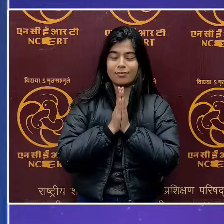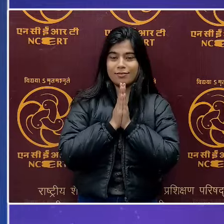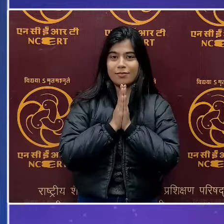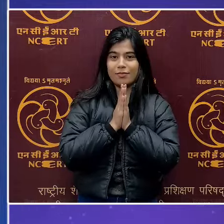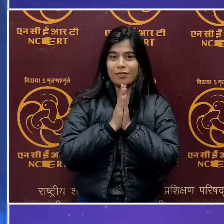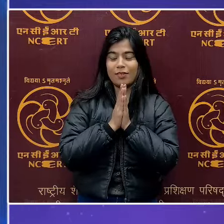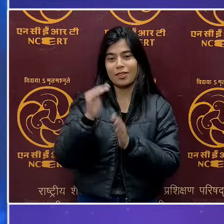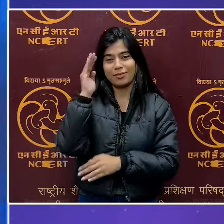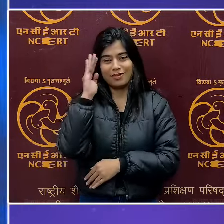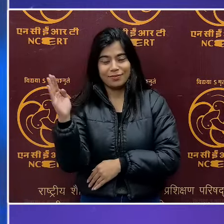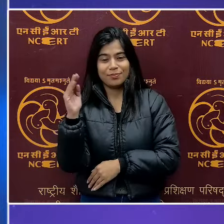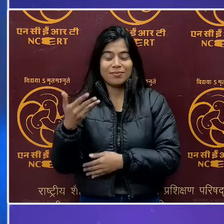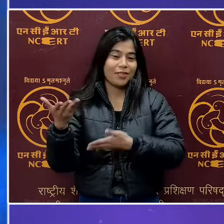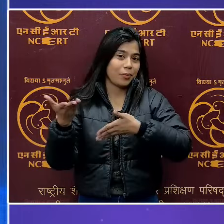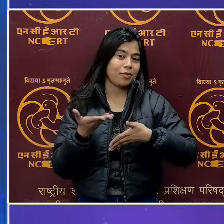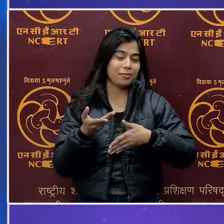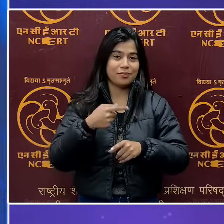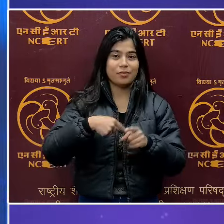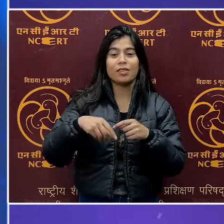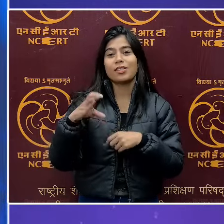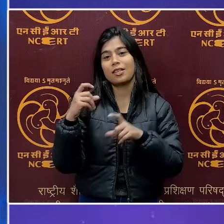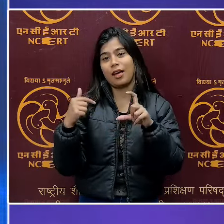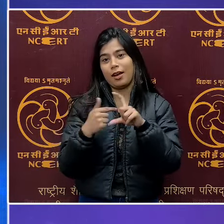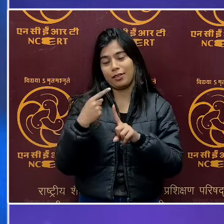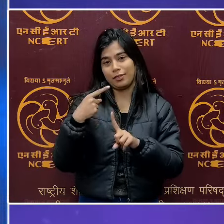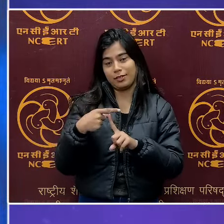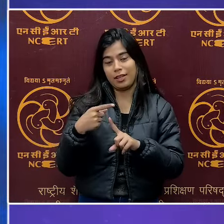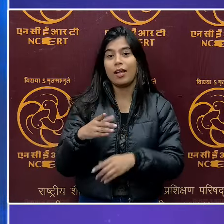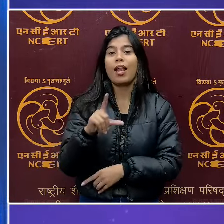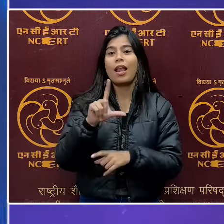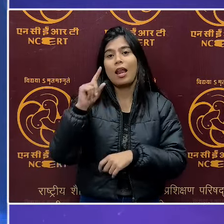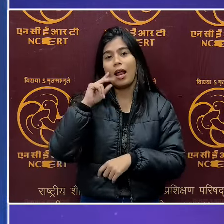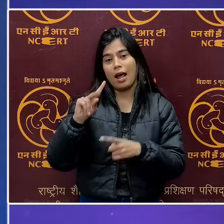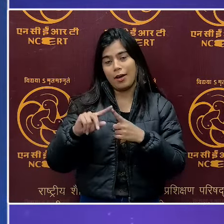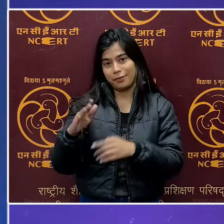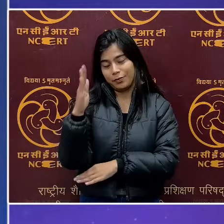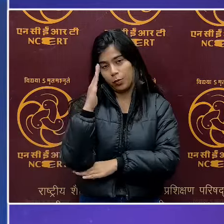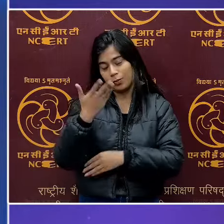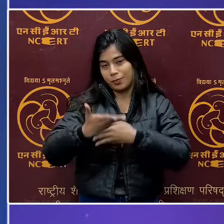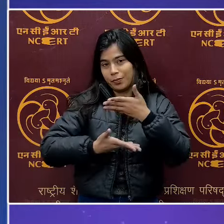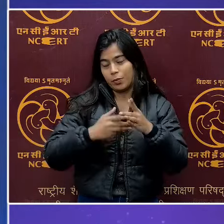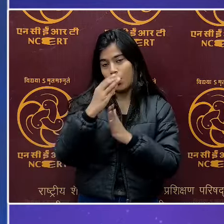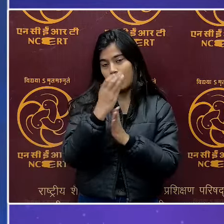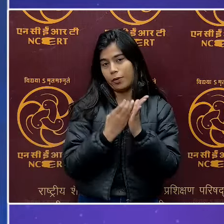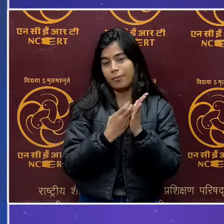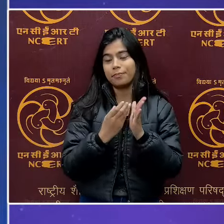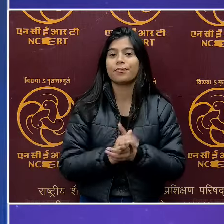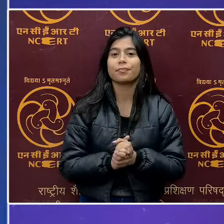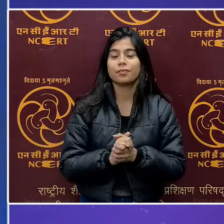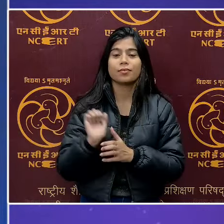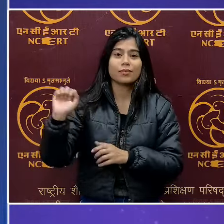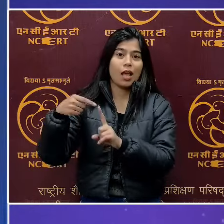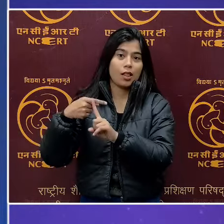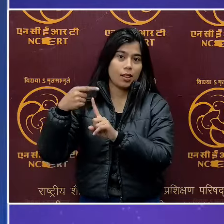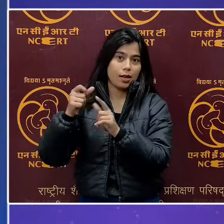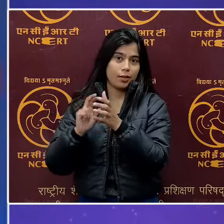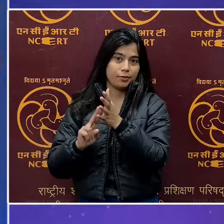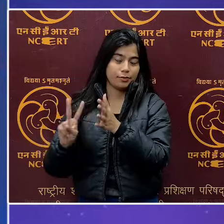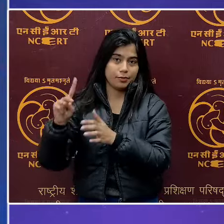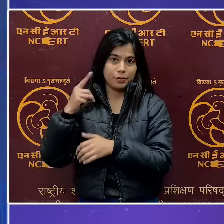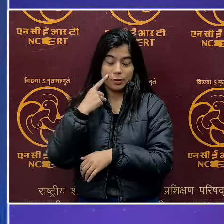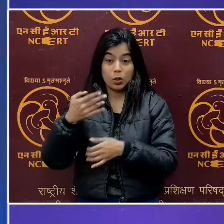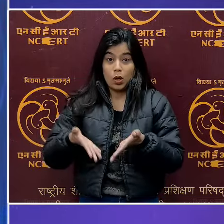Namaskar, hello, and a very warm welcome to CIET NCERT's live phone-in interactive program. I am Tanvi Khurana, and this is a